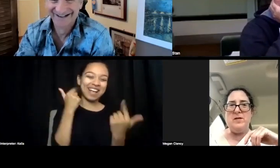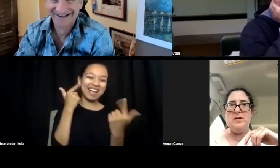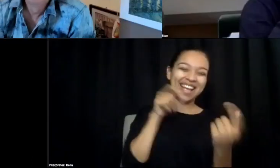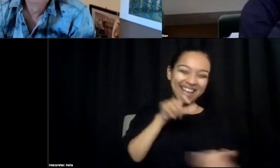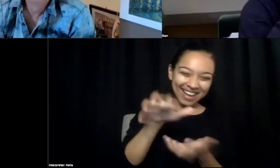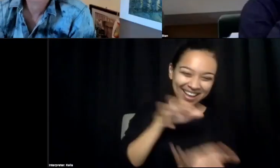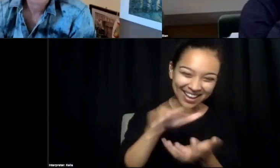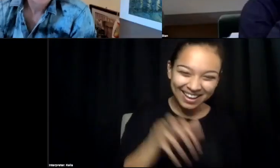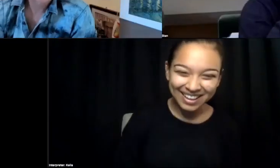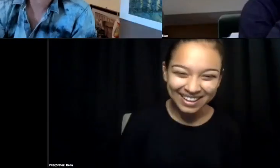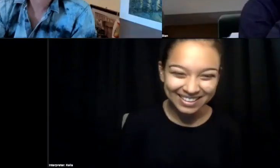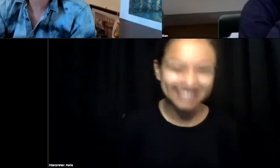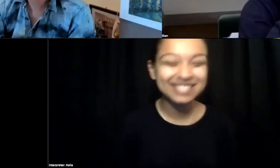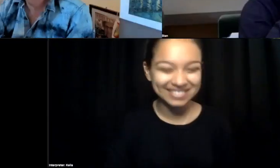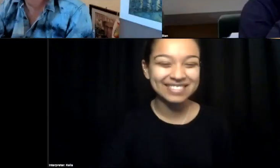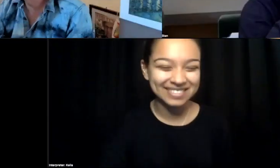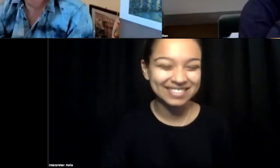driver, yeah.